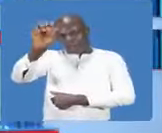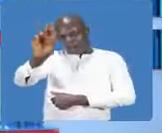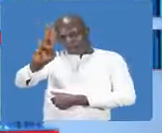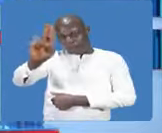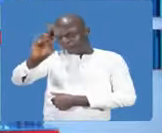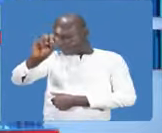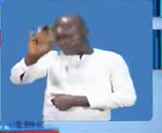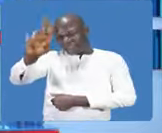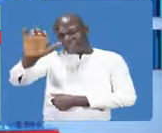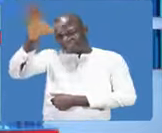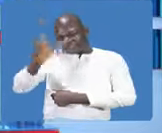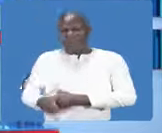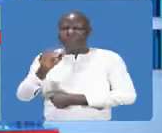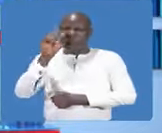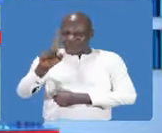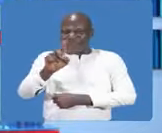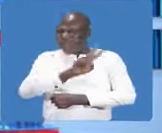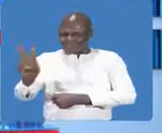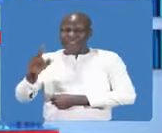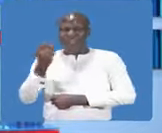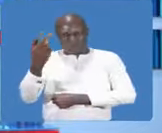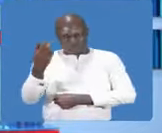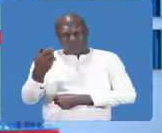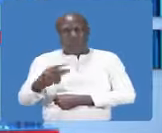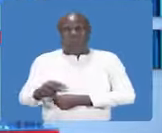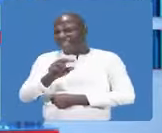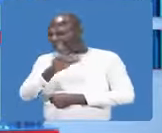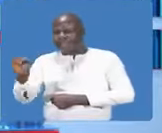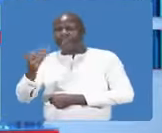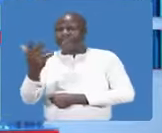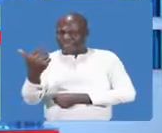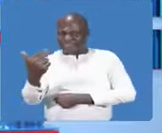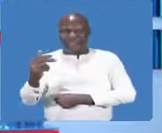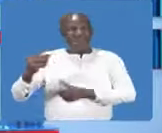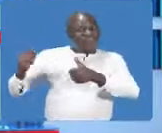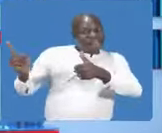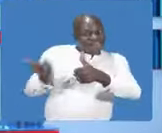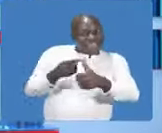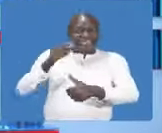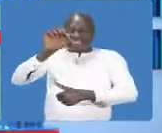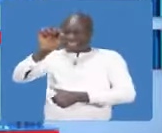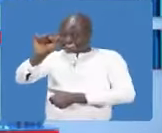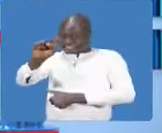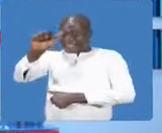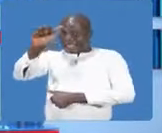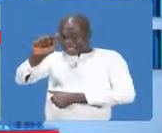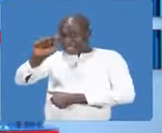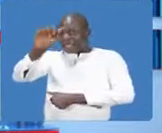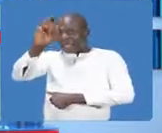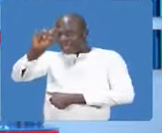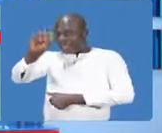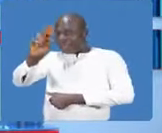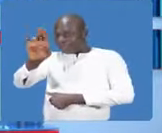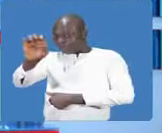1 verse 12 and verse 13 bible said mame hana empire bono